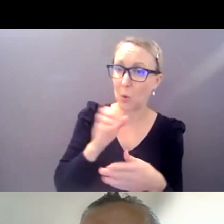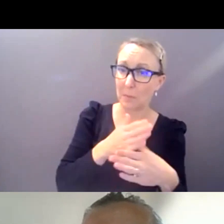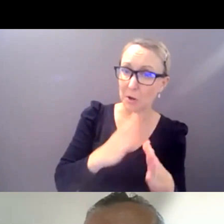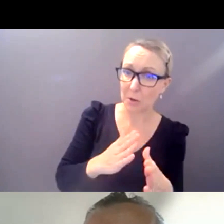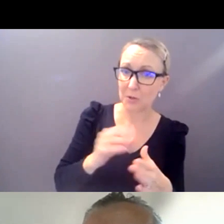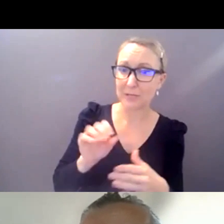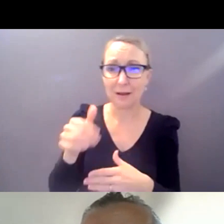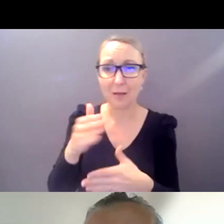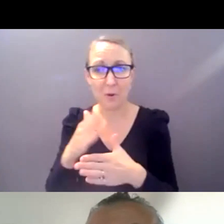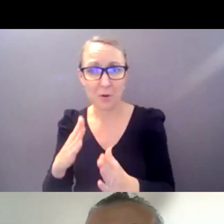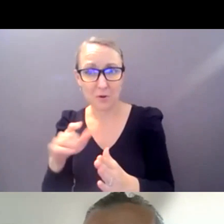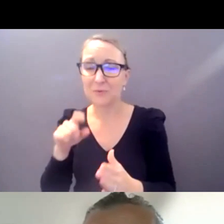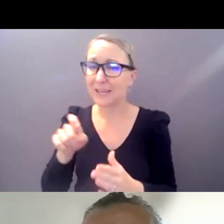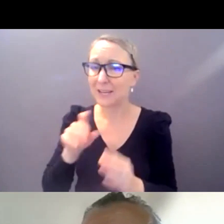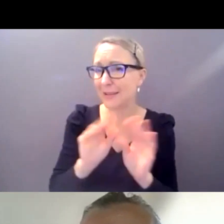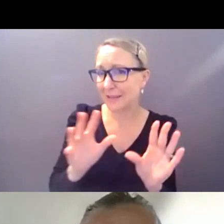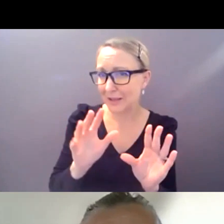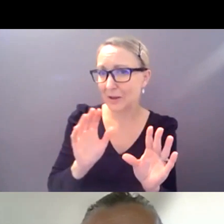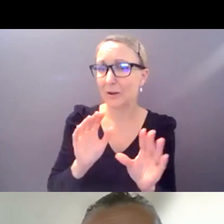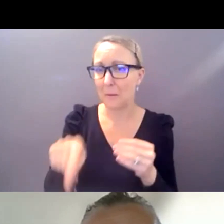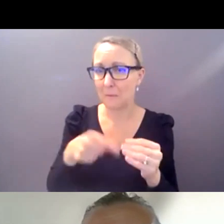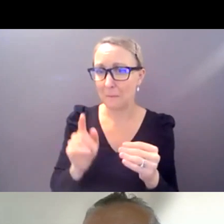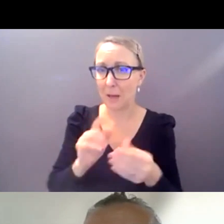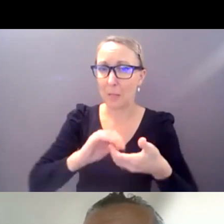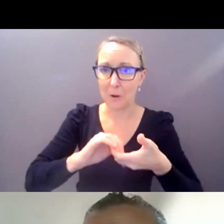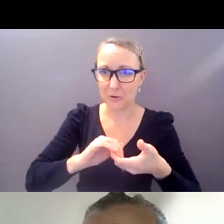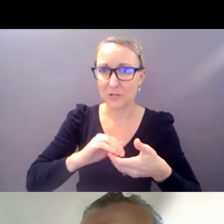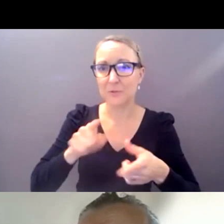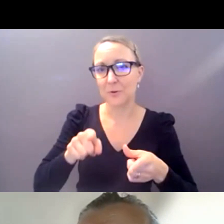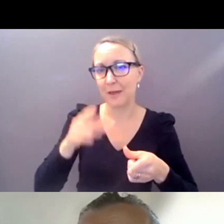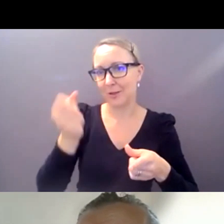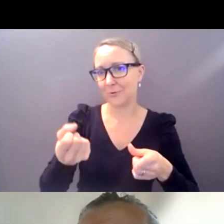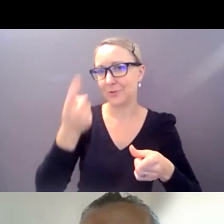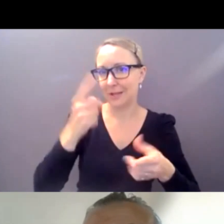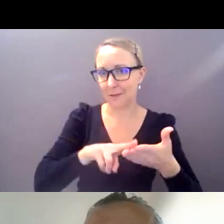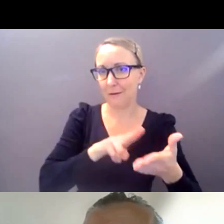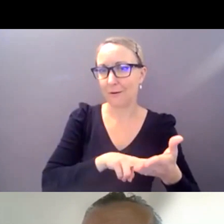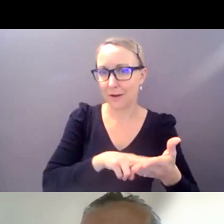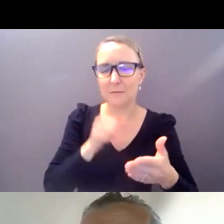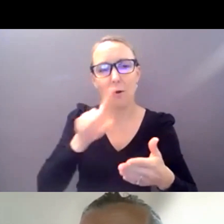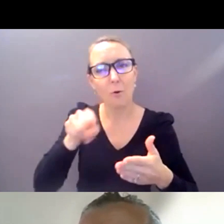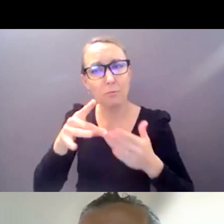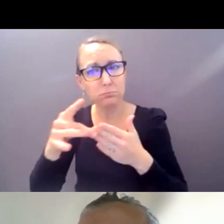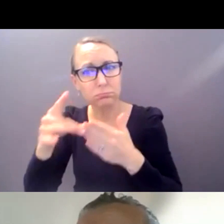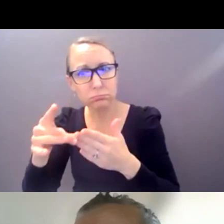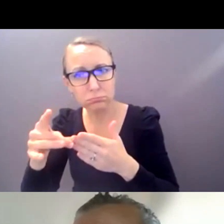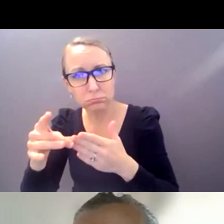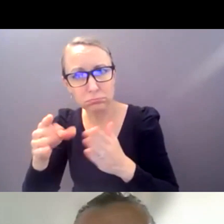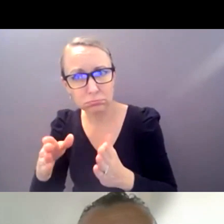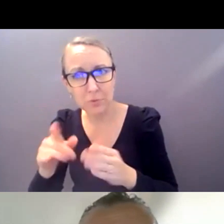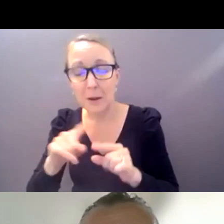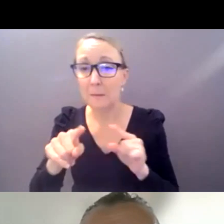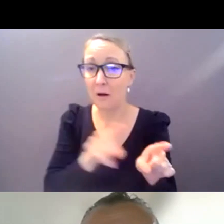clear about what contracts, what partnerships they're entering into, and not just at the leadership level, but at the frontline staff and